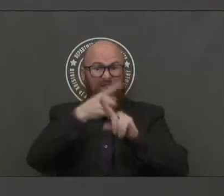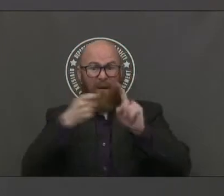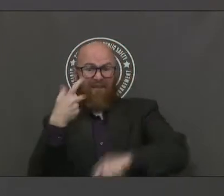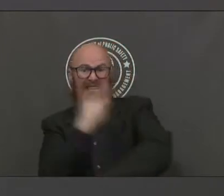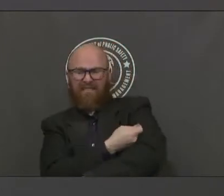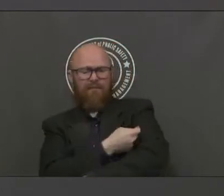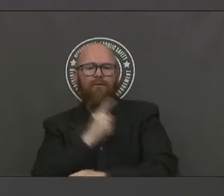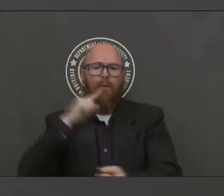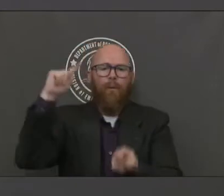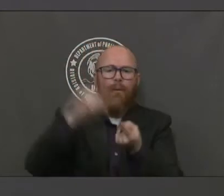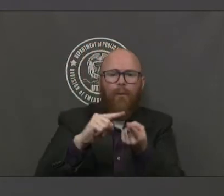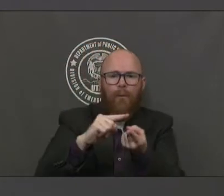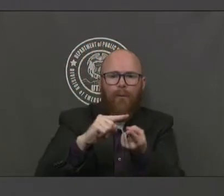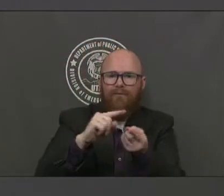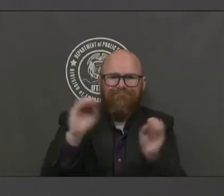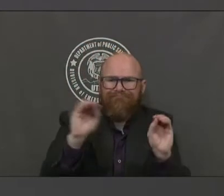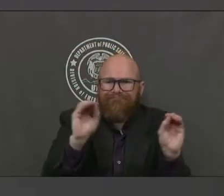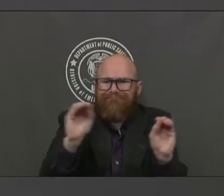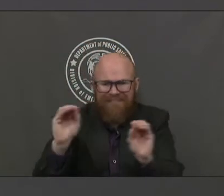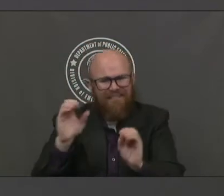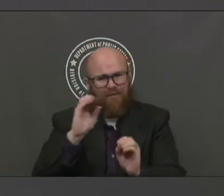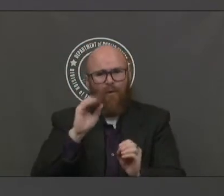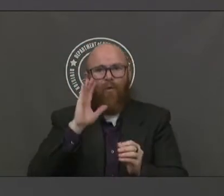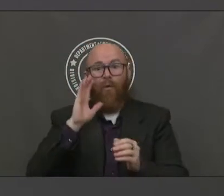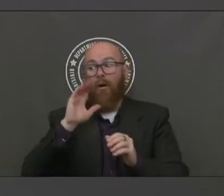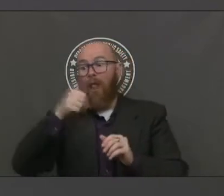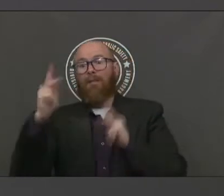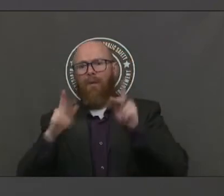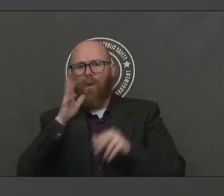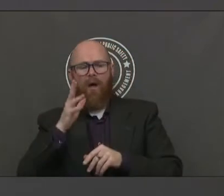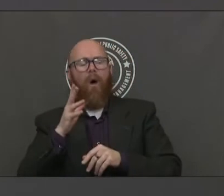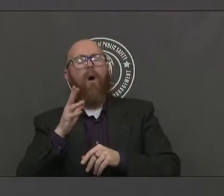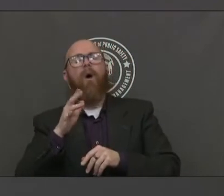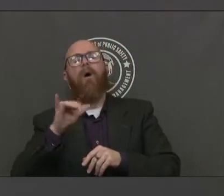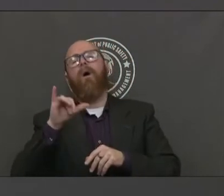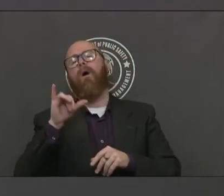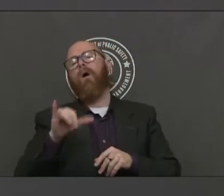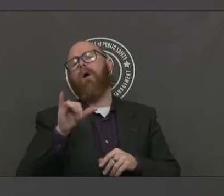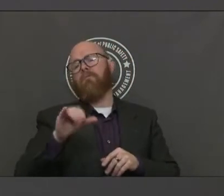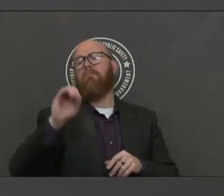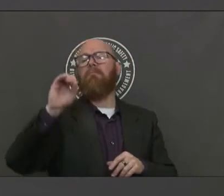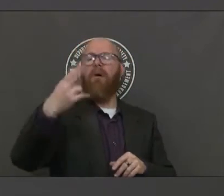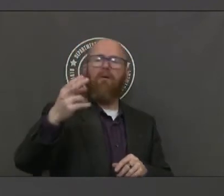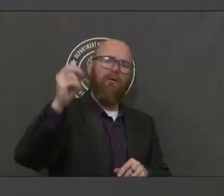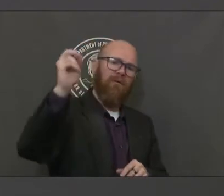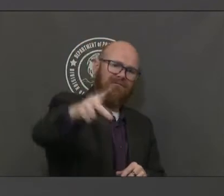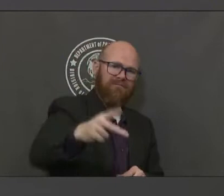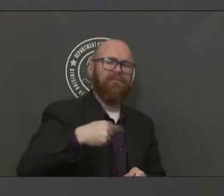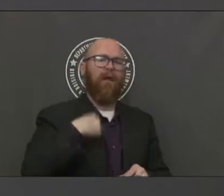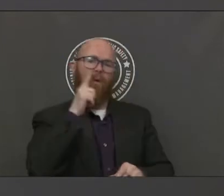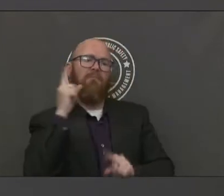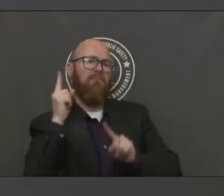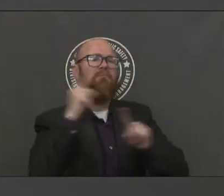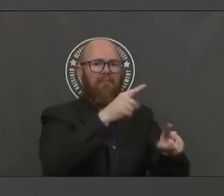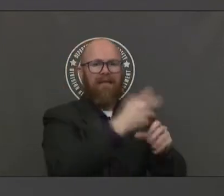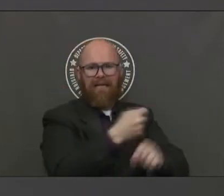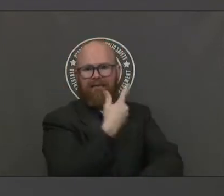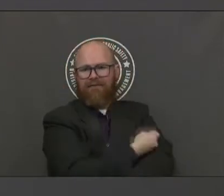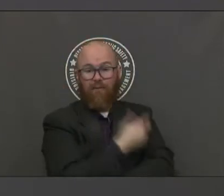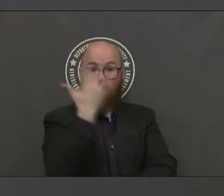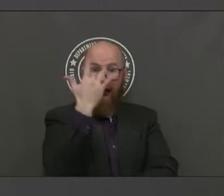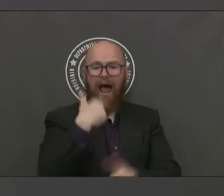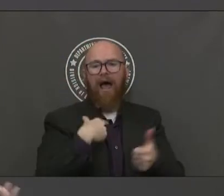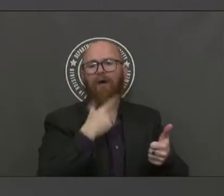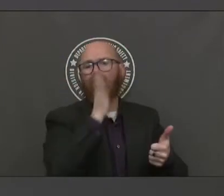to have this abundance mindset now. People will feel safer because grandma got it and she's